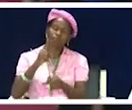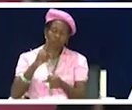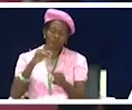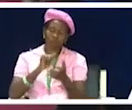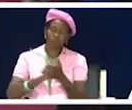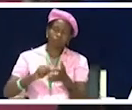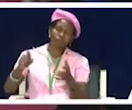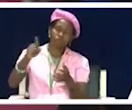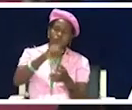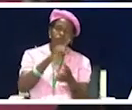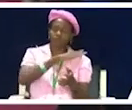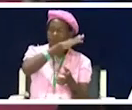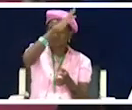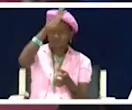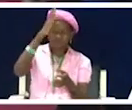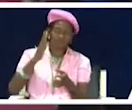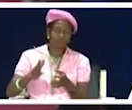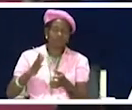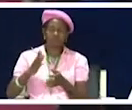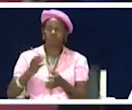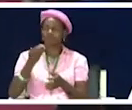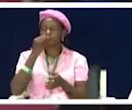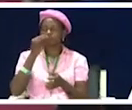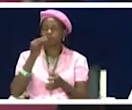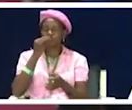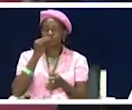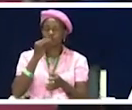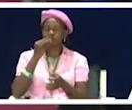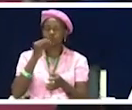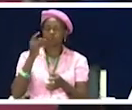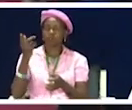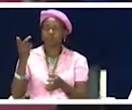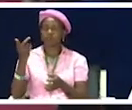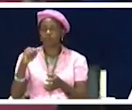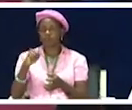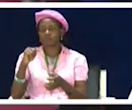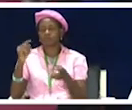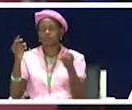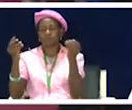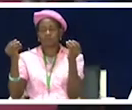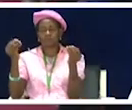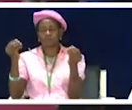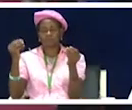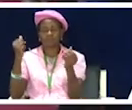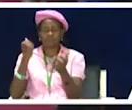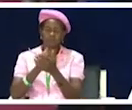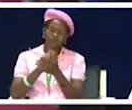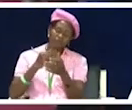that you never hit the ground